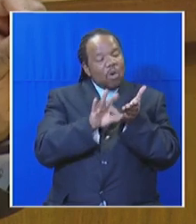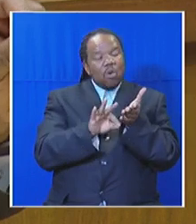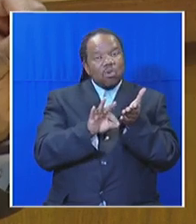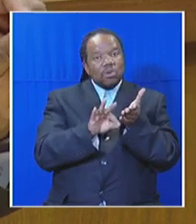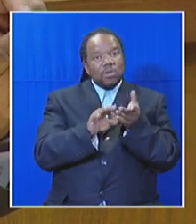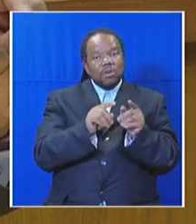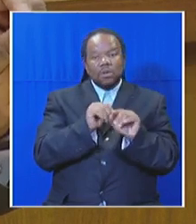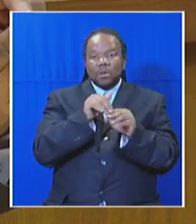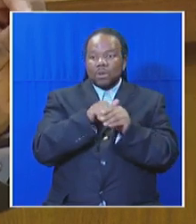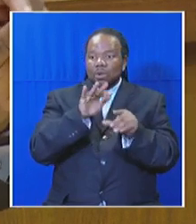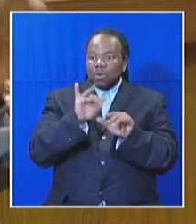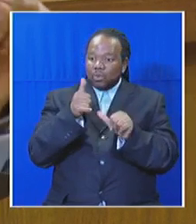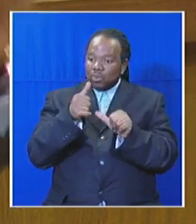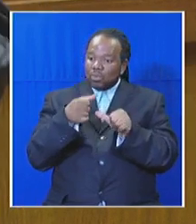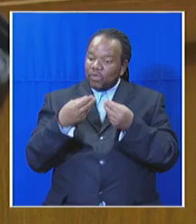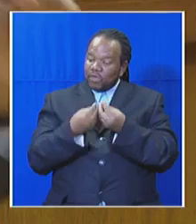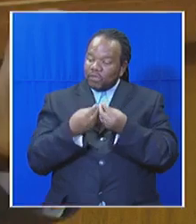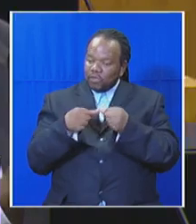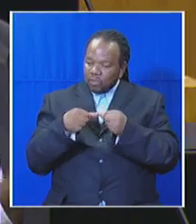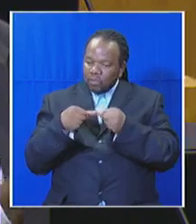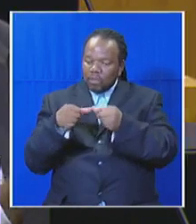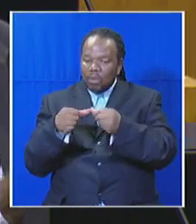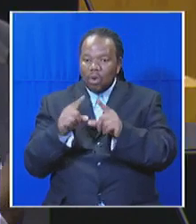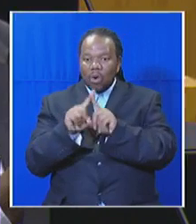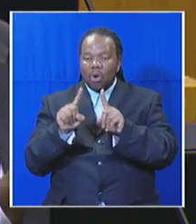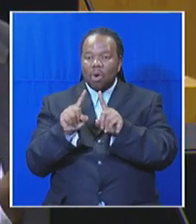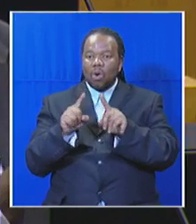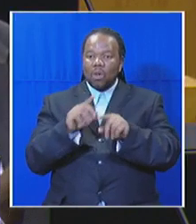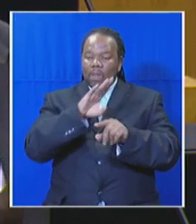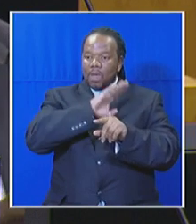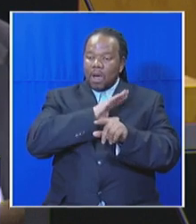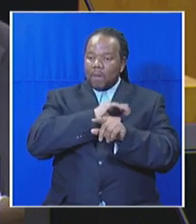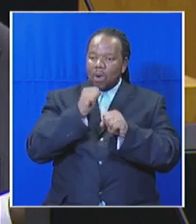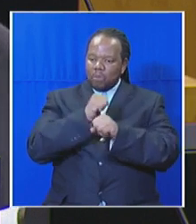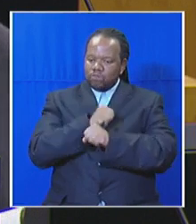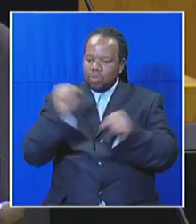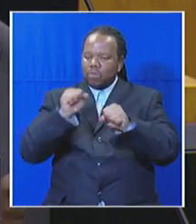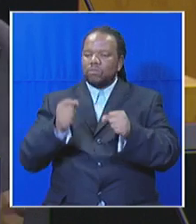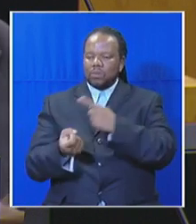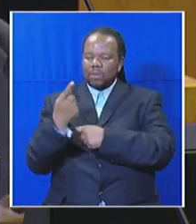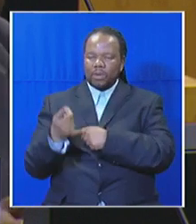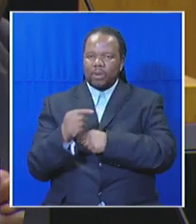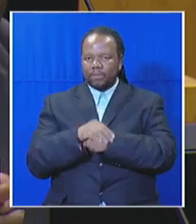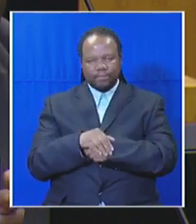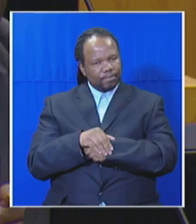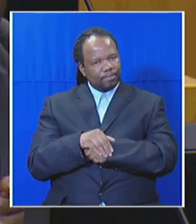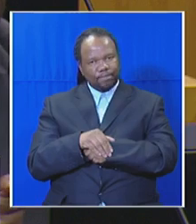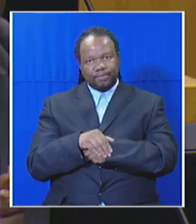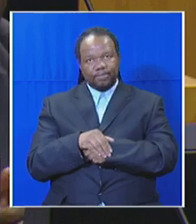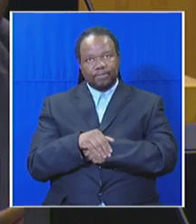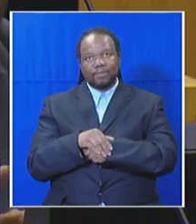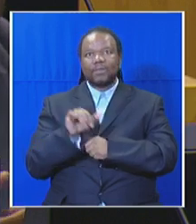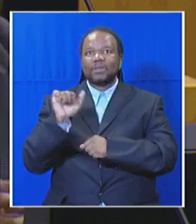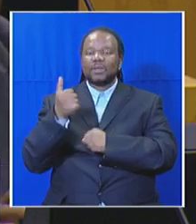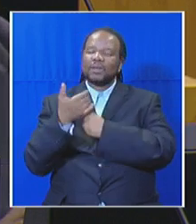to continue or the attacks or the bombing. The countries that voted